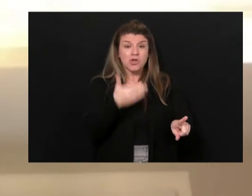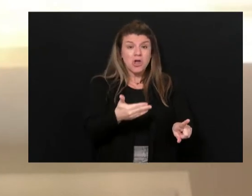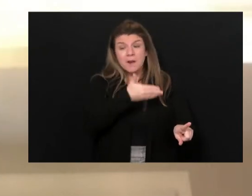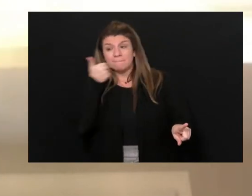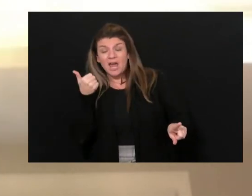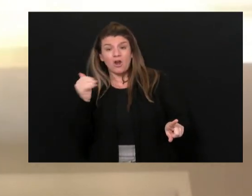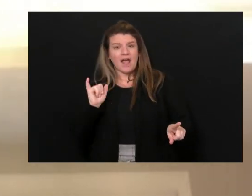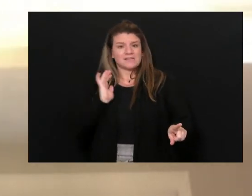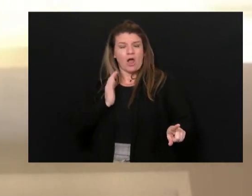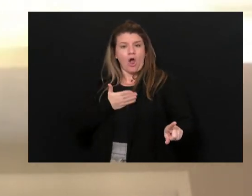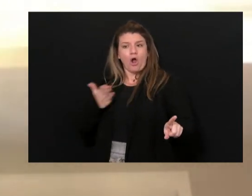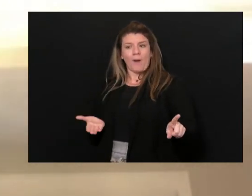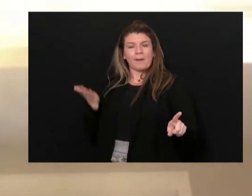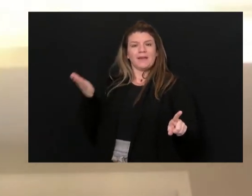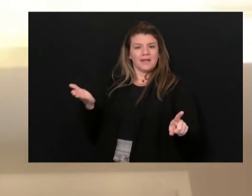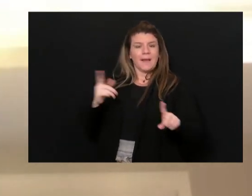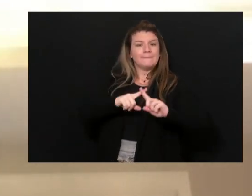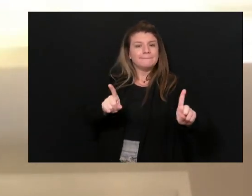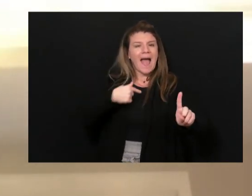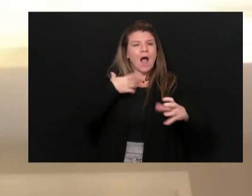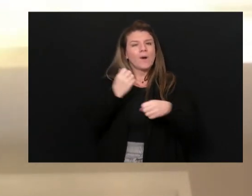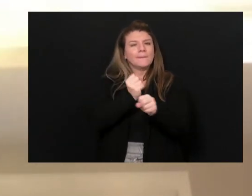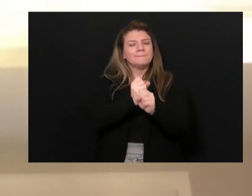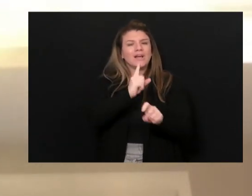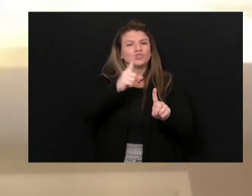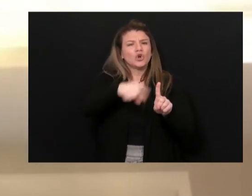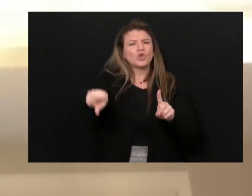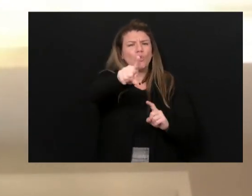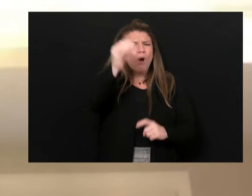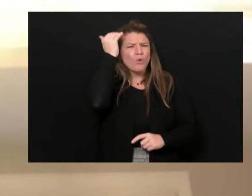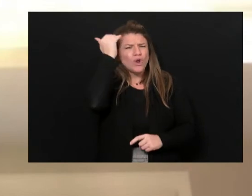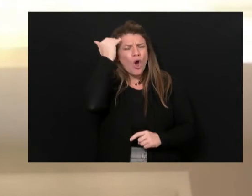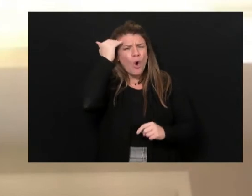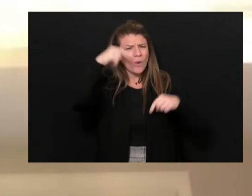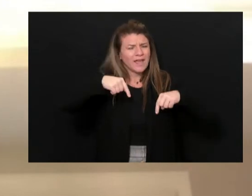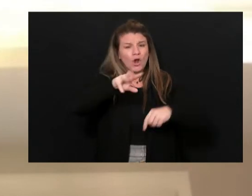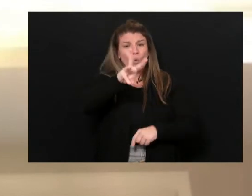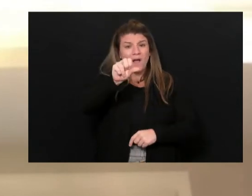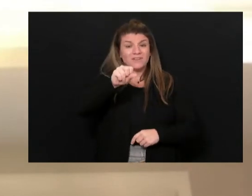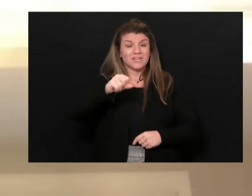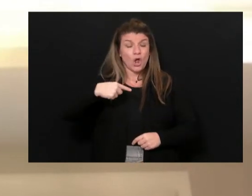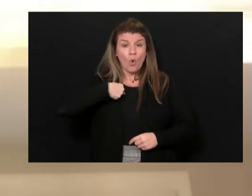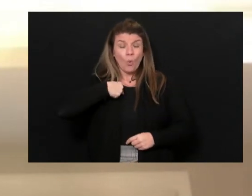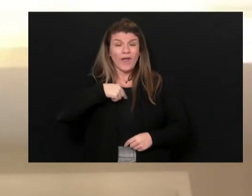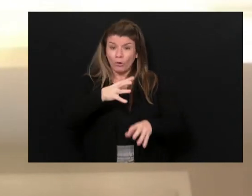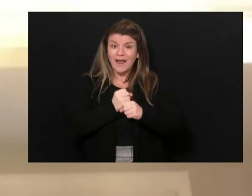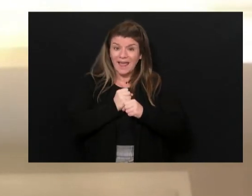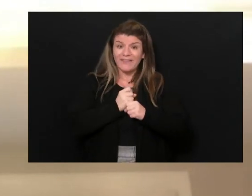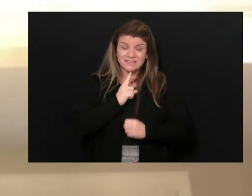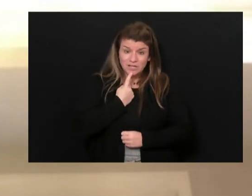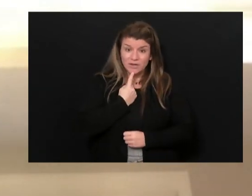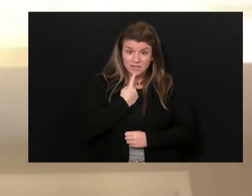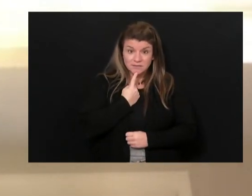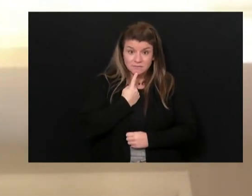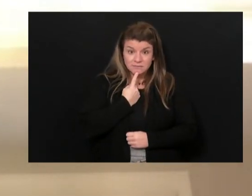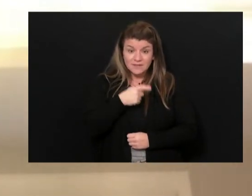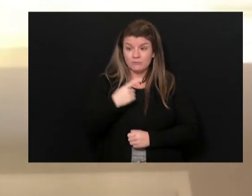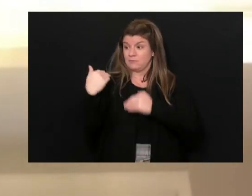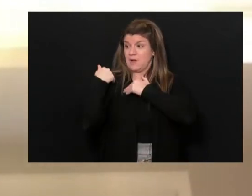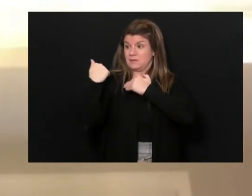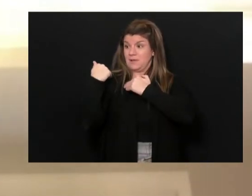have recommended. I just want to assure the people of West Virginia, we take this very serious.